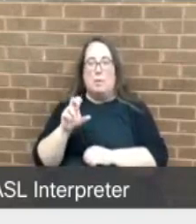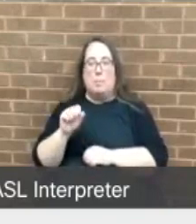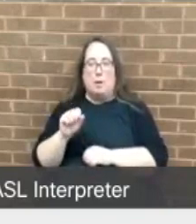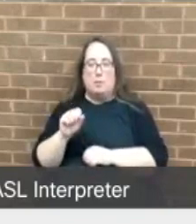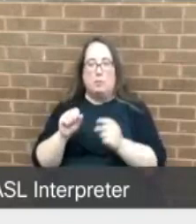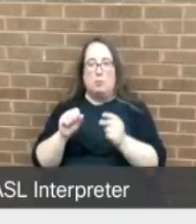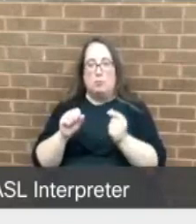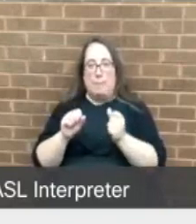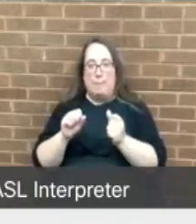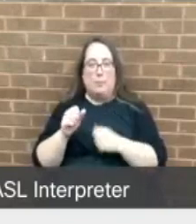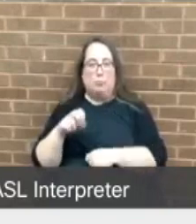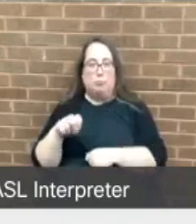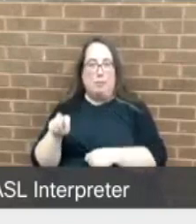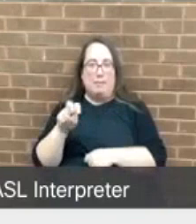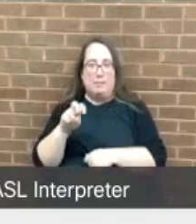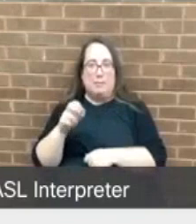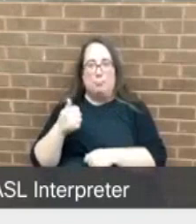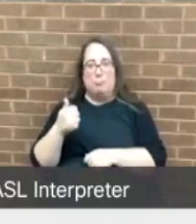Transit Project.